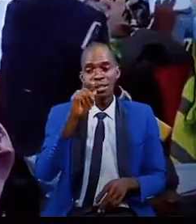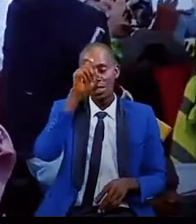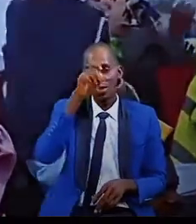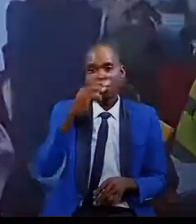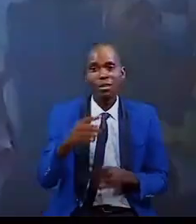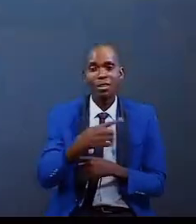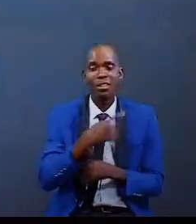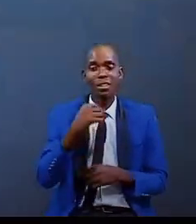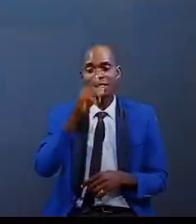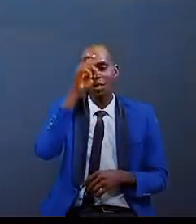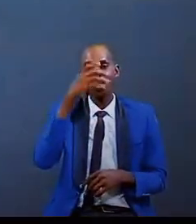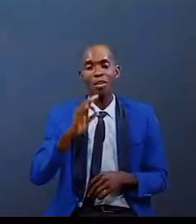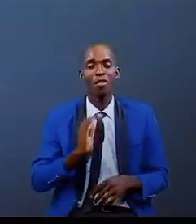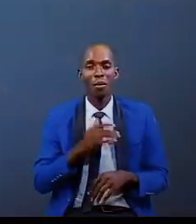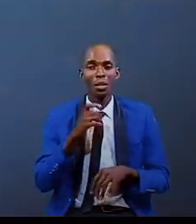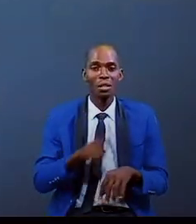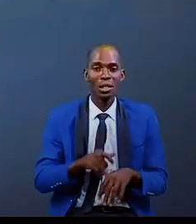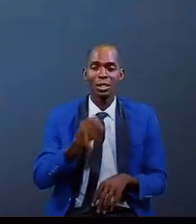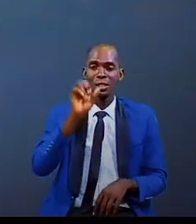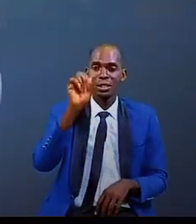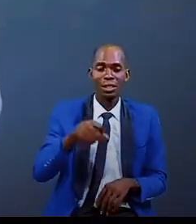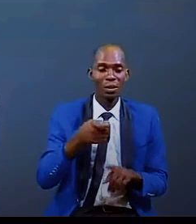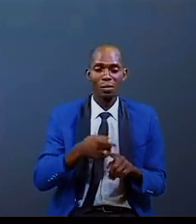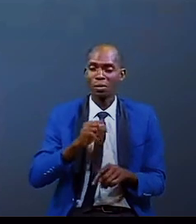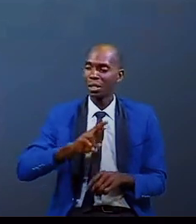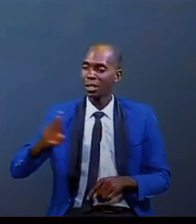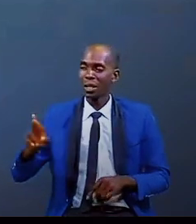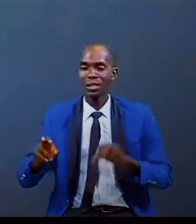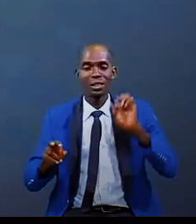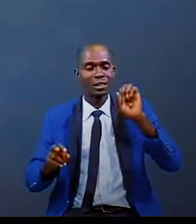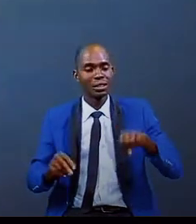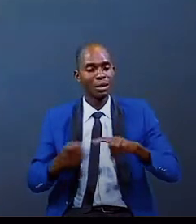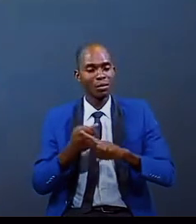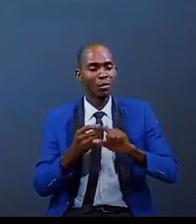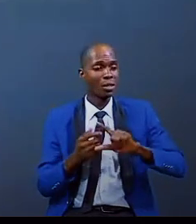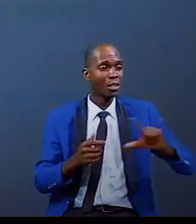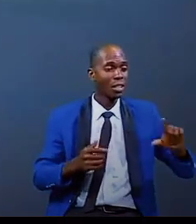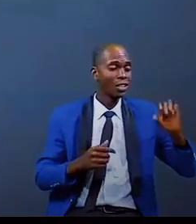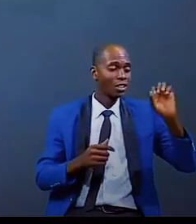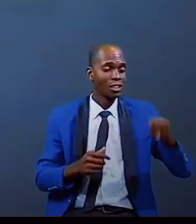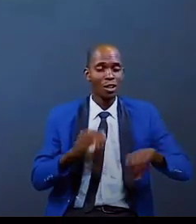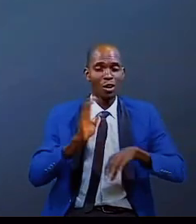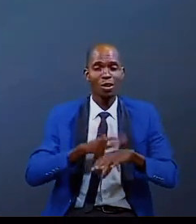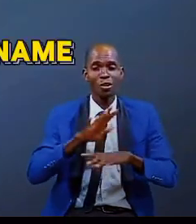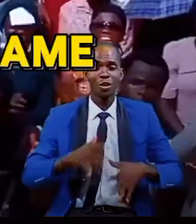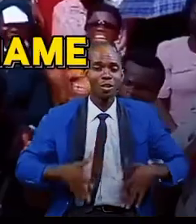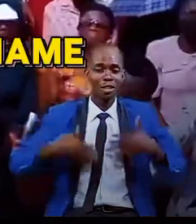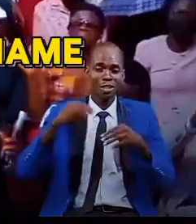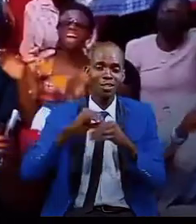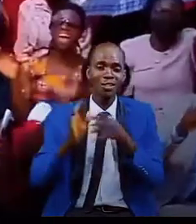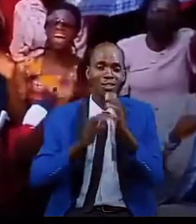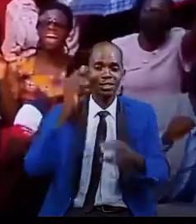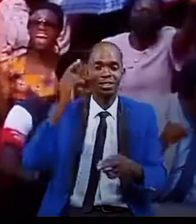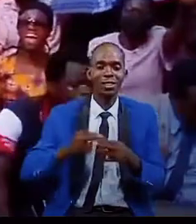time. Yes, from the right. Yes, from the left. Yes, upon your life, in Jesus'